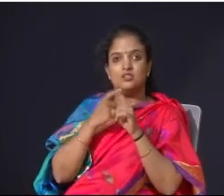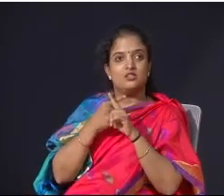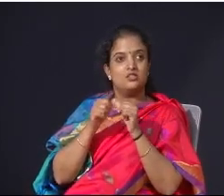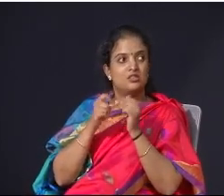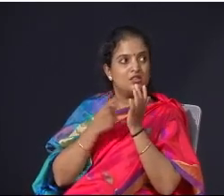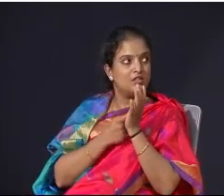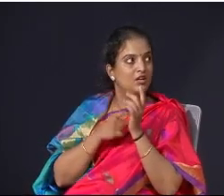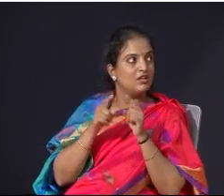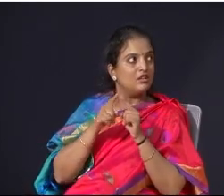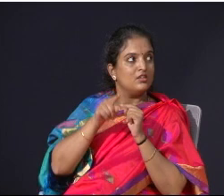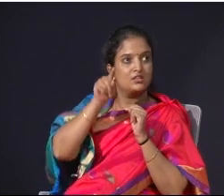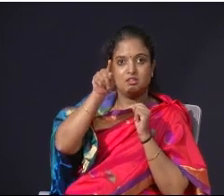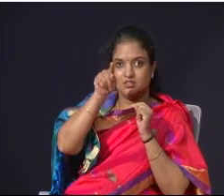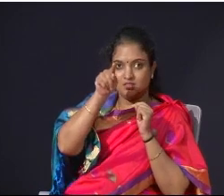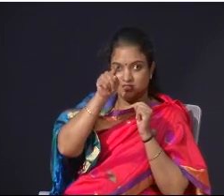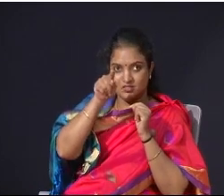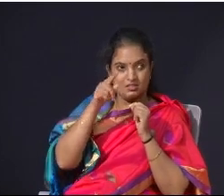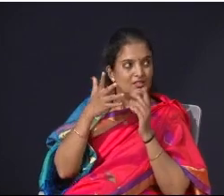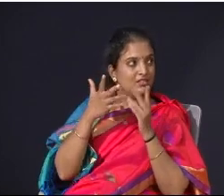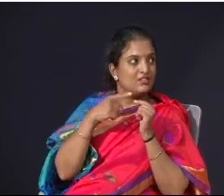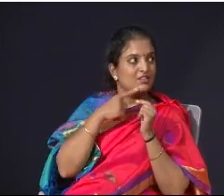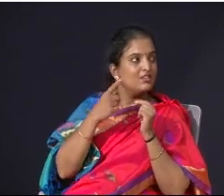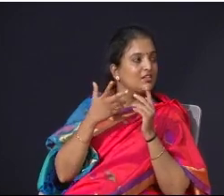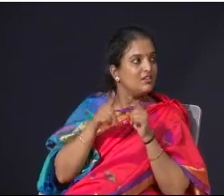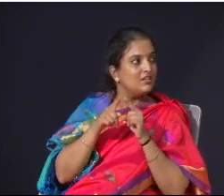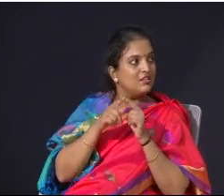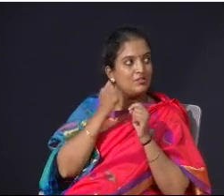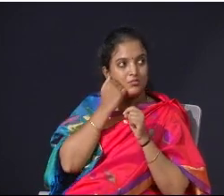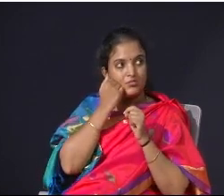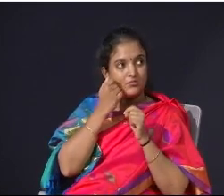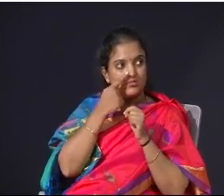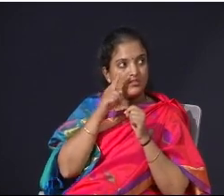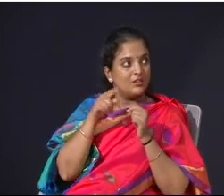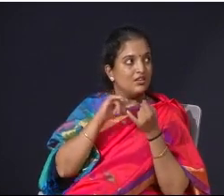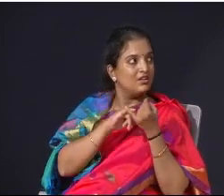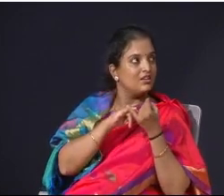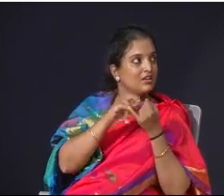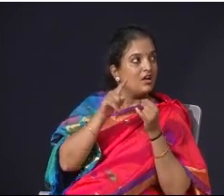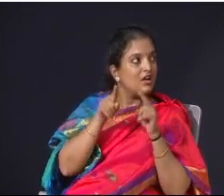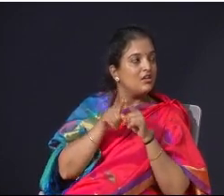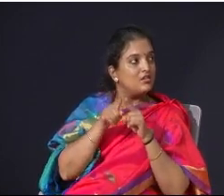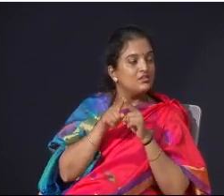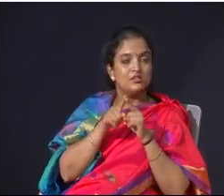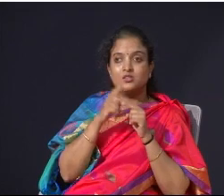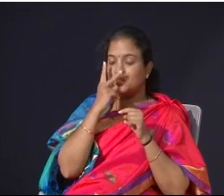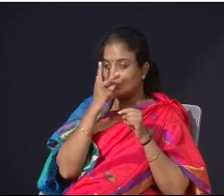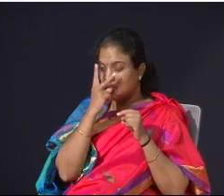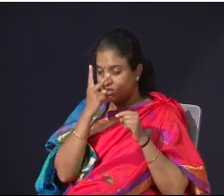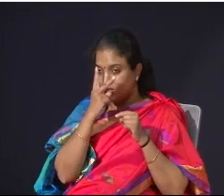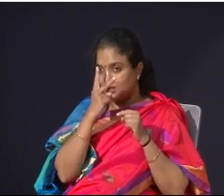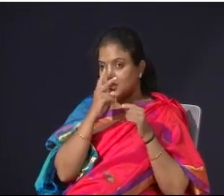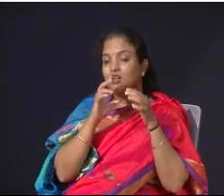out to a picture and she said, Sanskar. I said, what is she saying? Mother said, she's saying Sanskar. So, vision